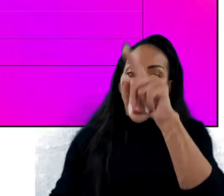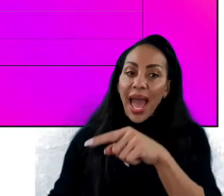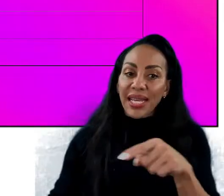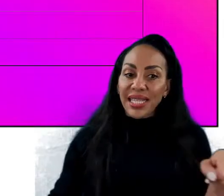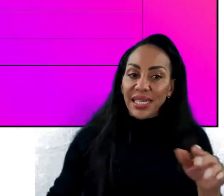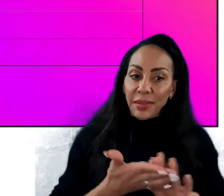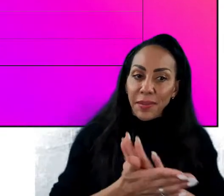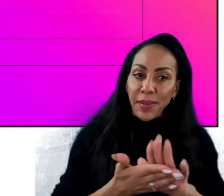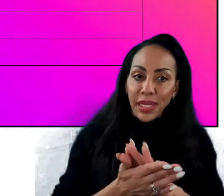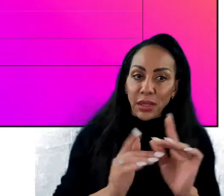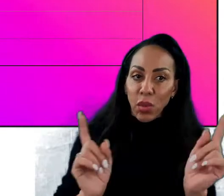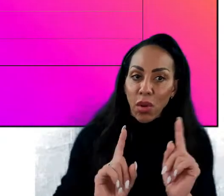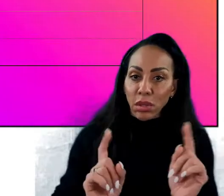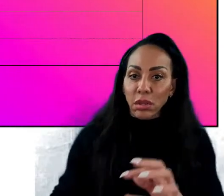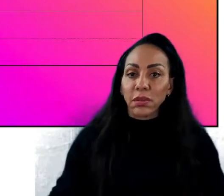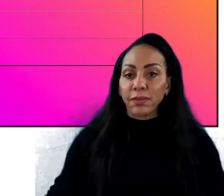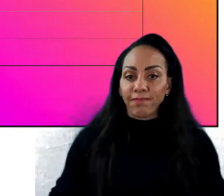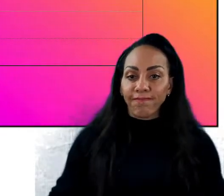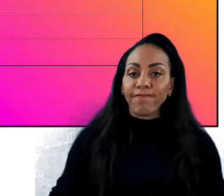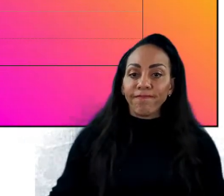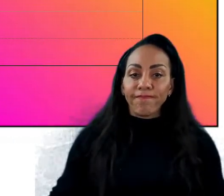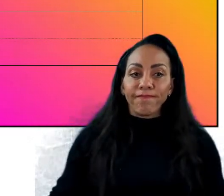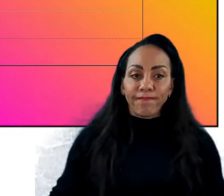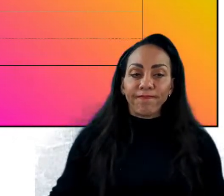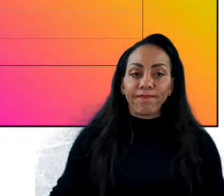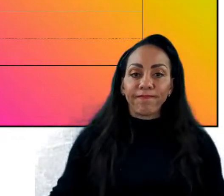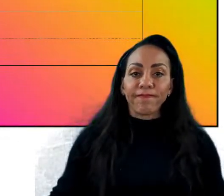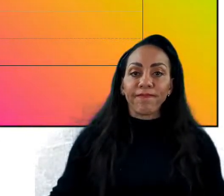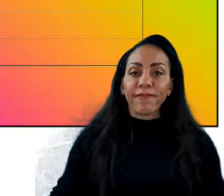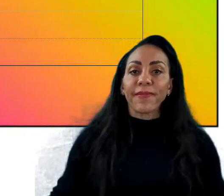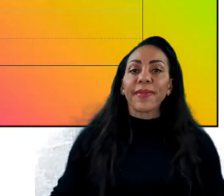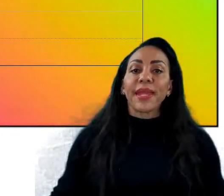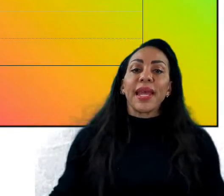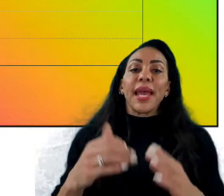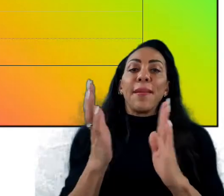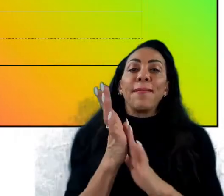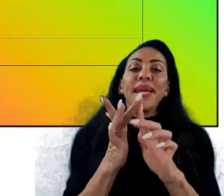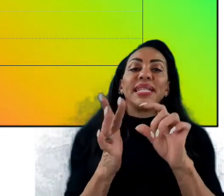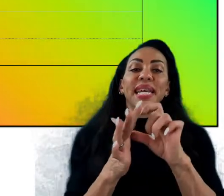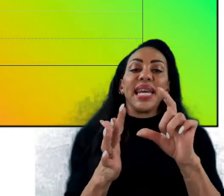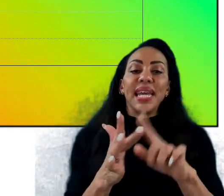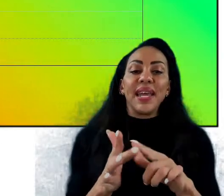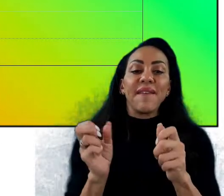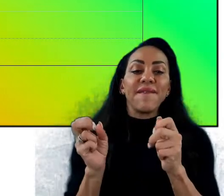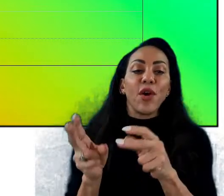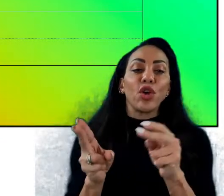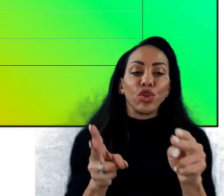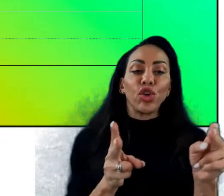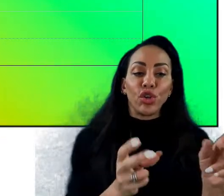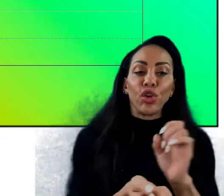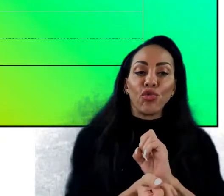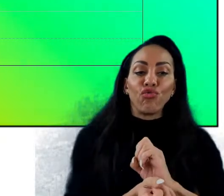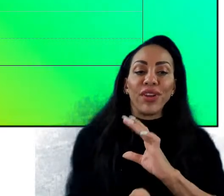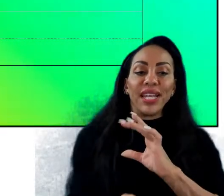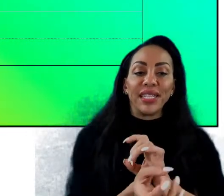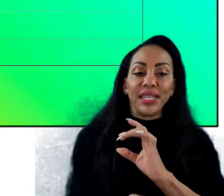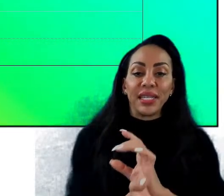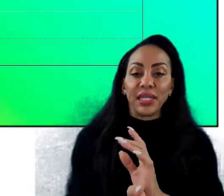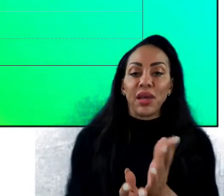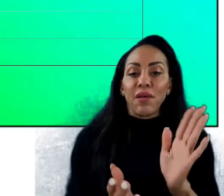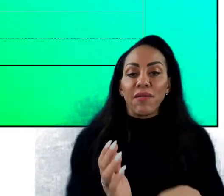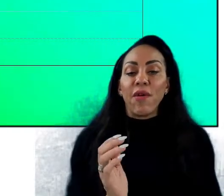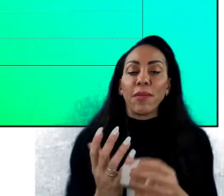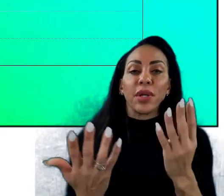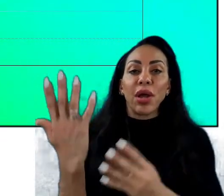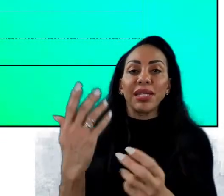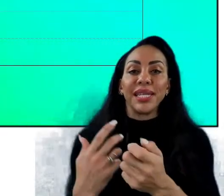So basically, this is the number of releases, the version numbers of MIDI that we've had since 1983 to 2020, so 47 years